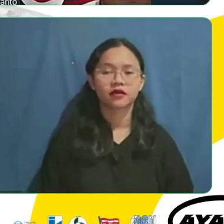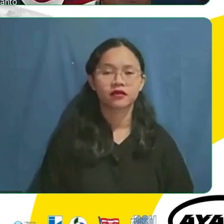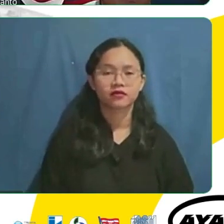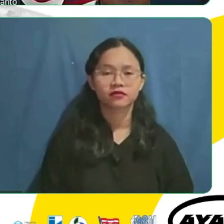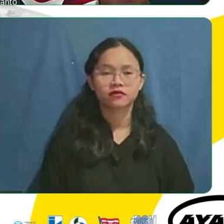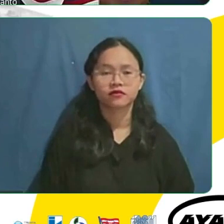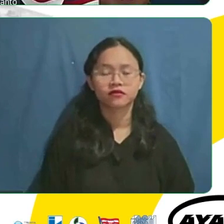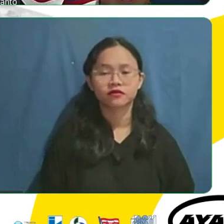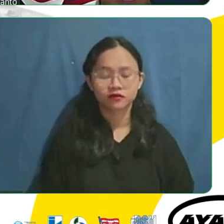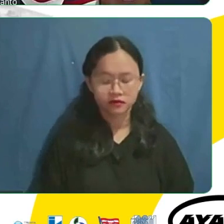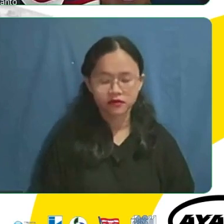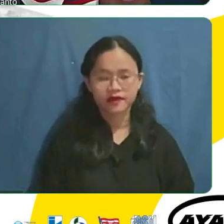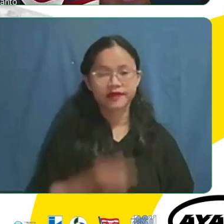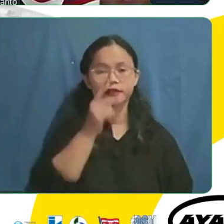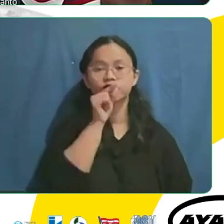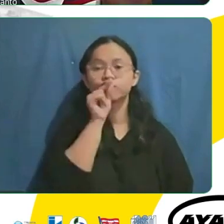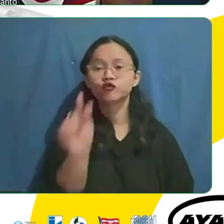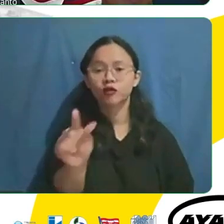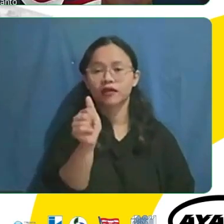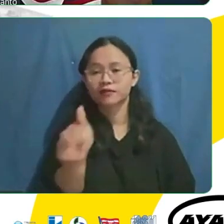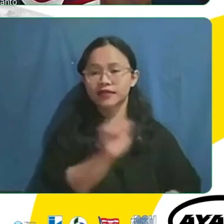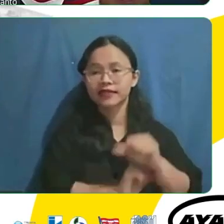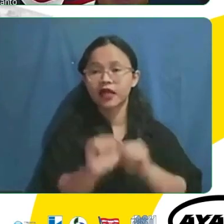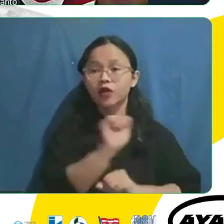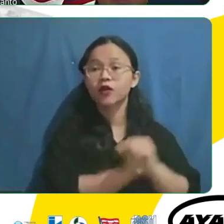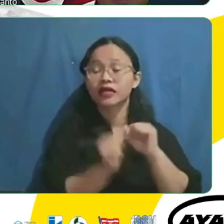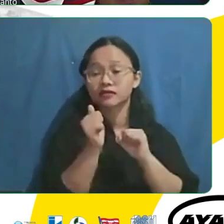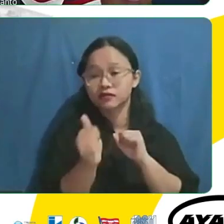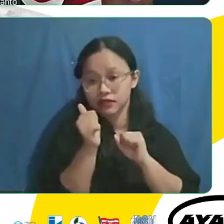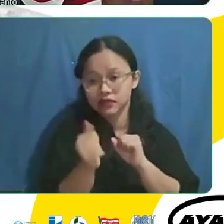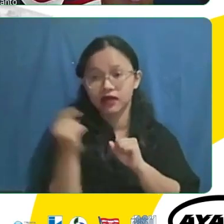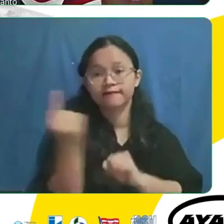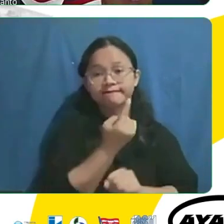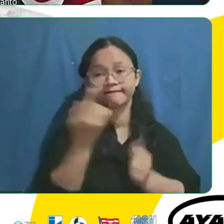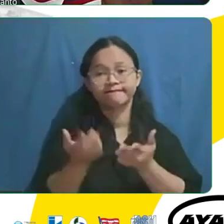who responsible of the